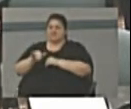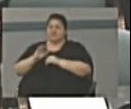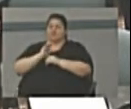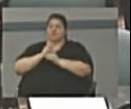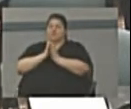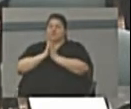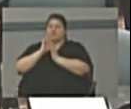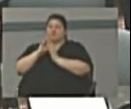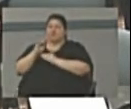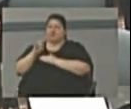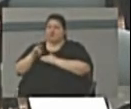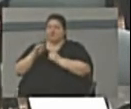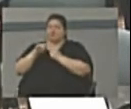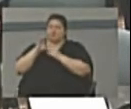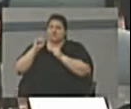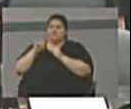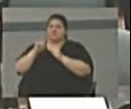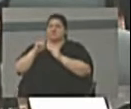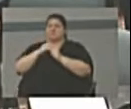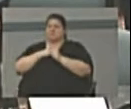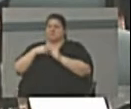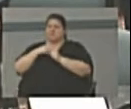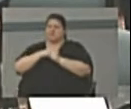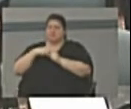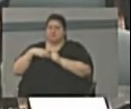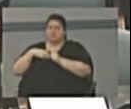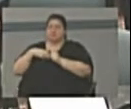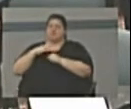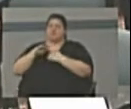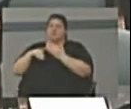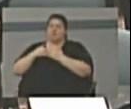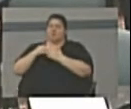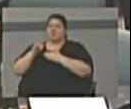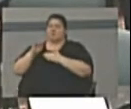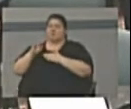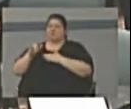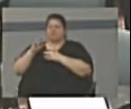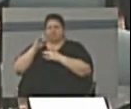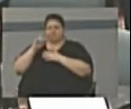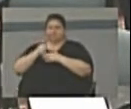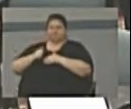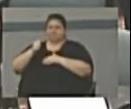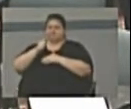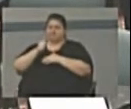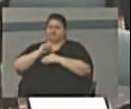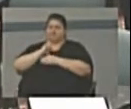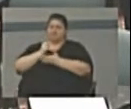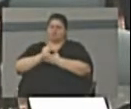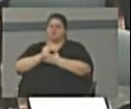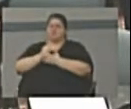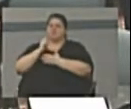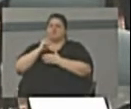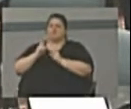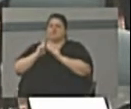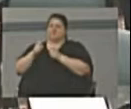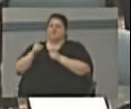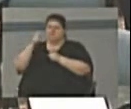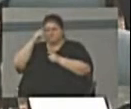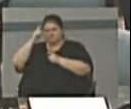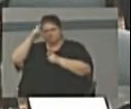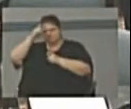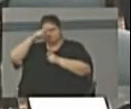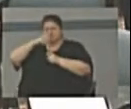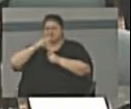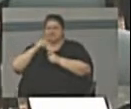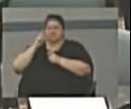for our Mayor, for the President, for the members of the City Council, and all in authority. Grant unto them a sense of justice, strength, and wisdom as they